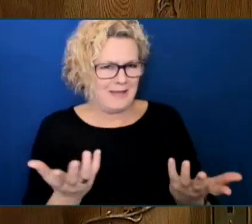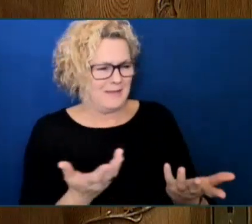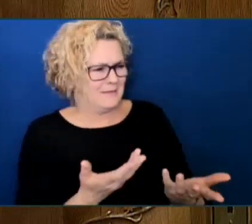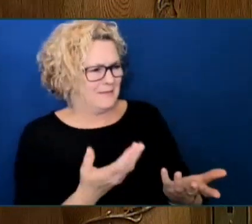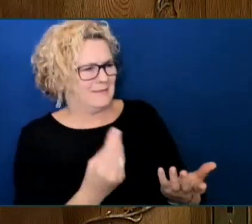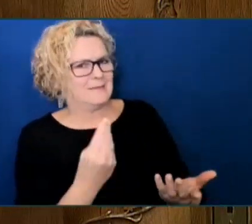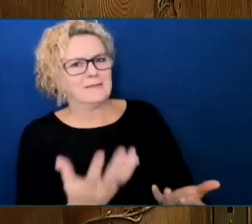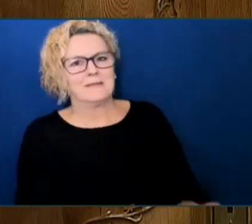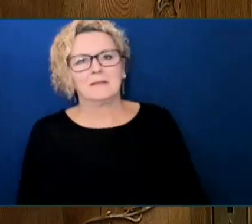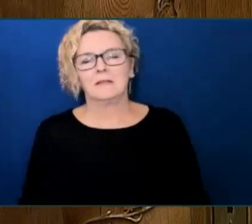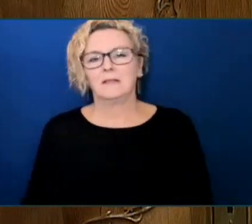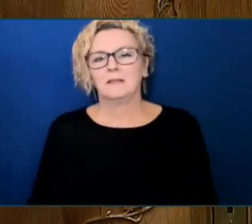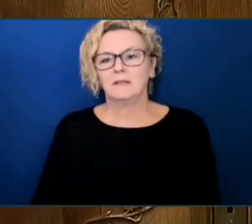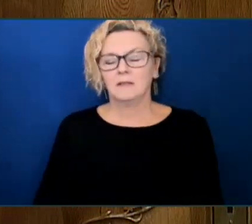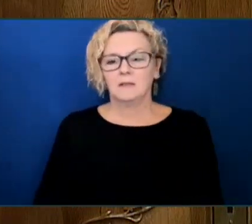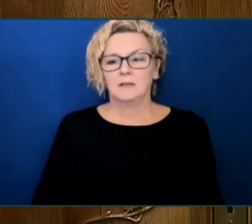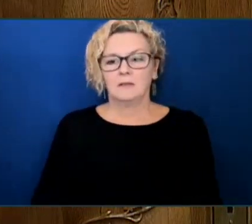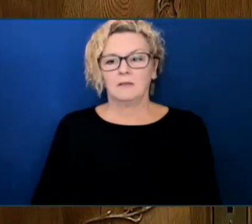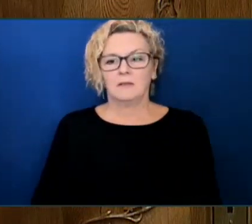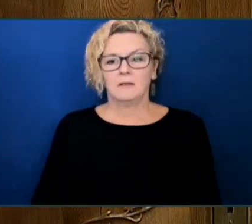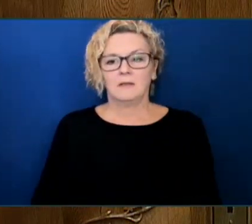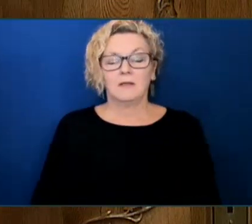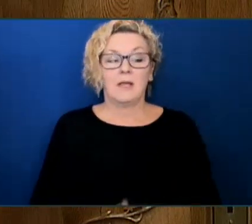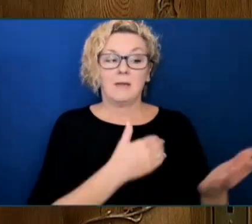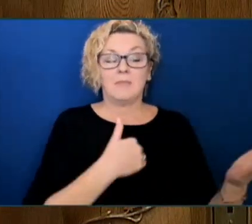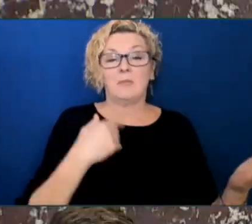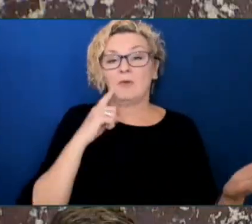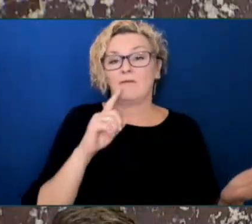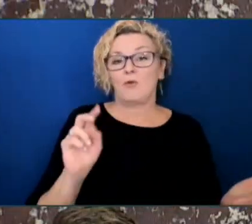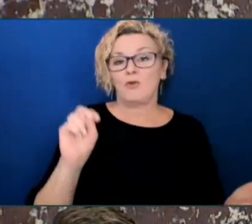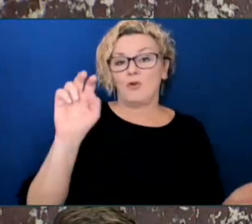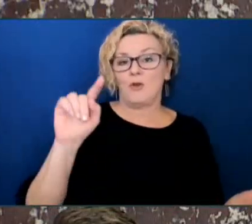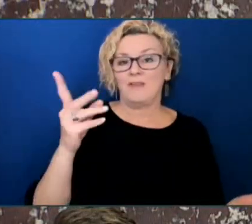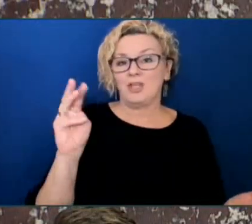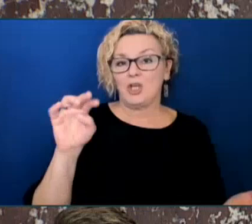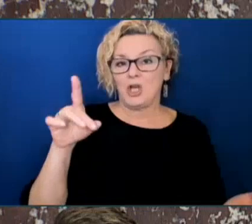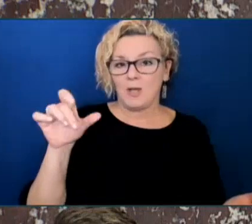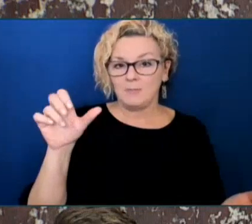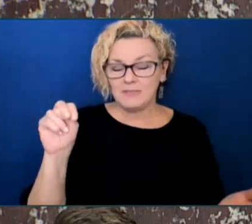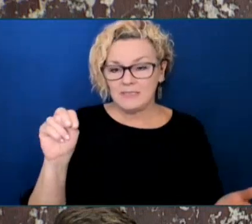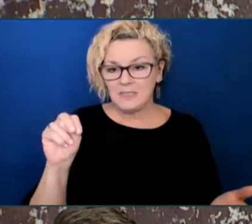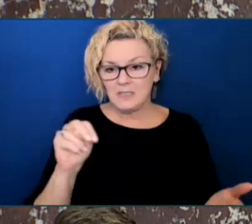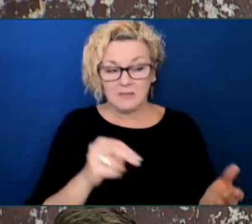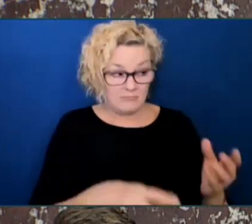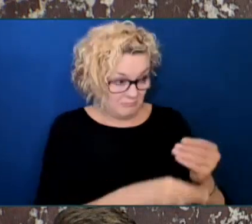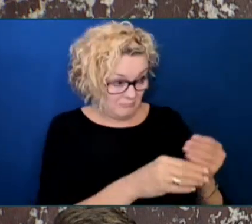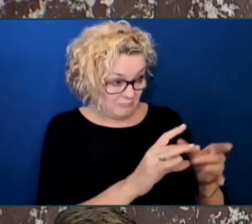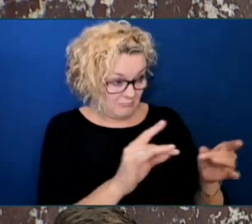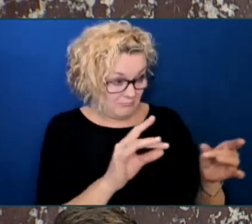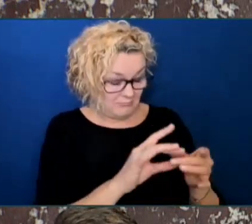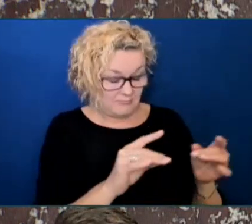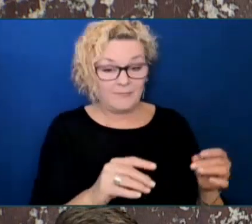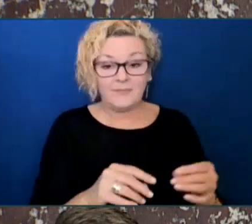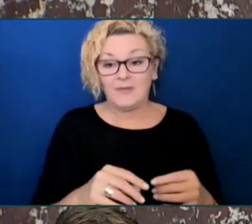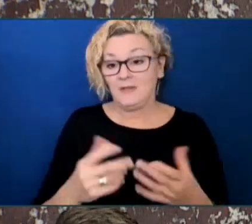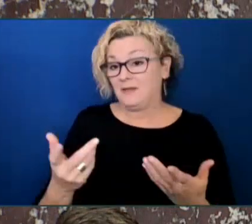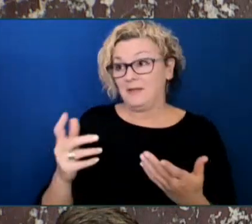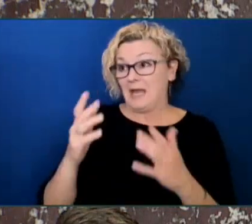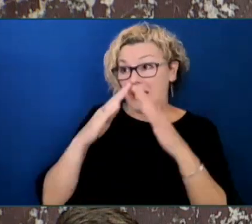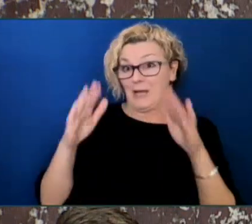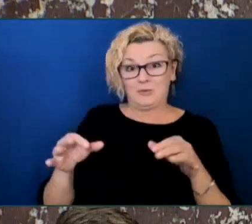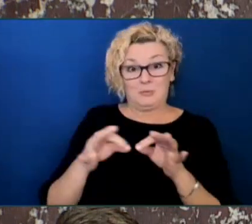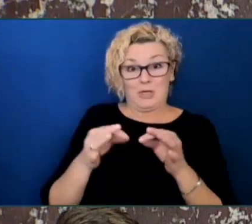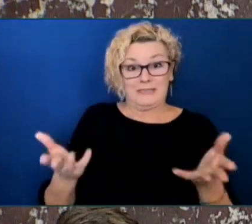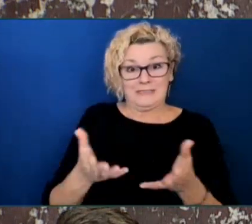Kamloops North Thompson supplemental. Well, thank you, Mr. Speaker. Highest rents in Canada, highest housing prices in Canada, inflation that's outstripped the